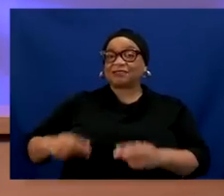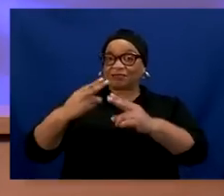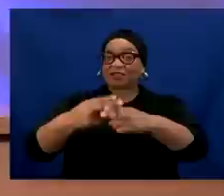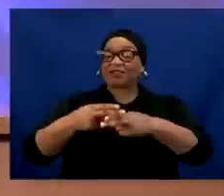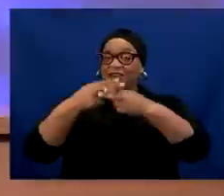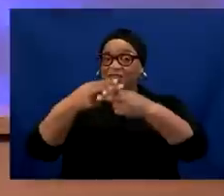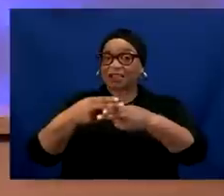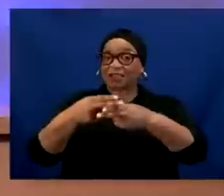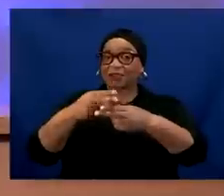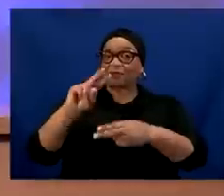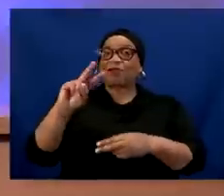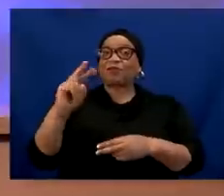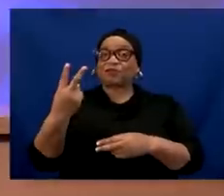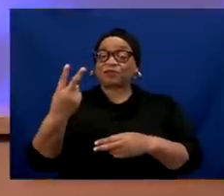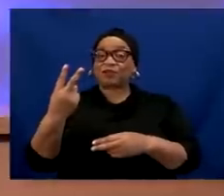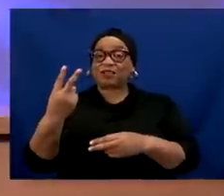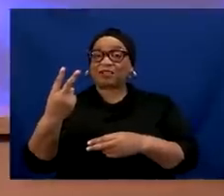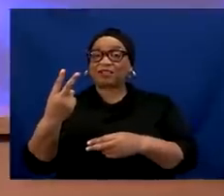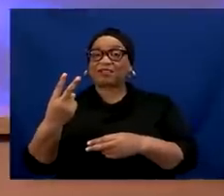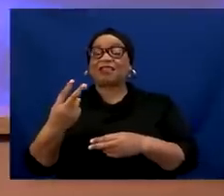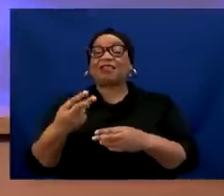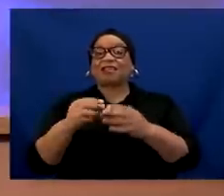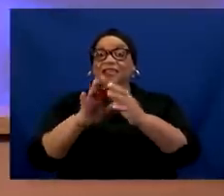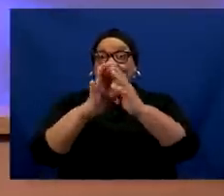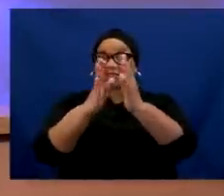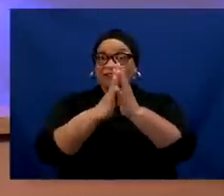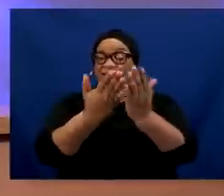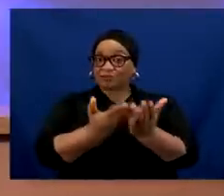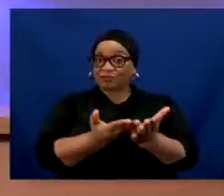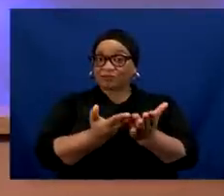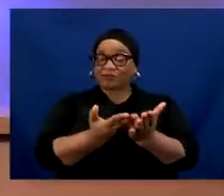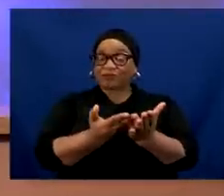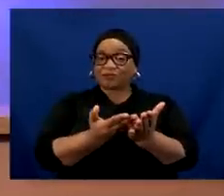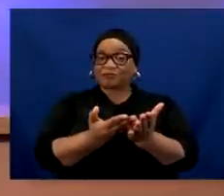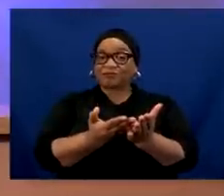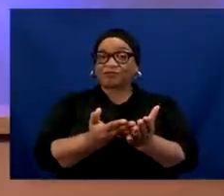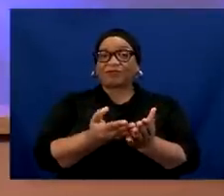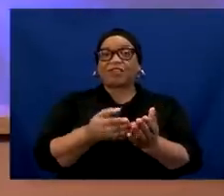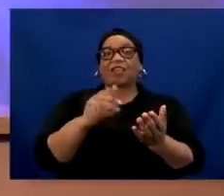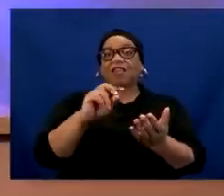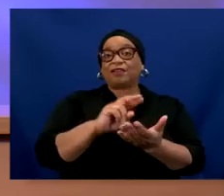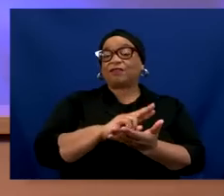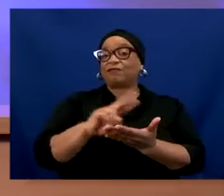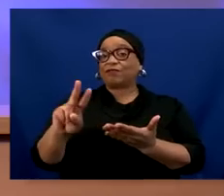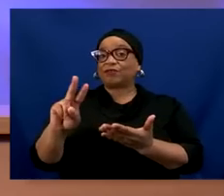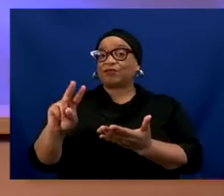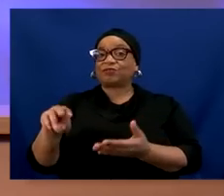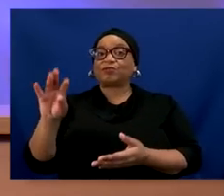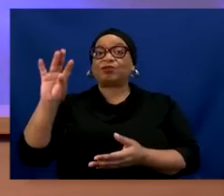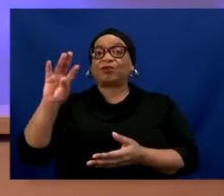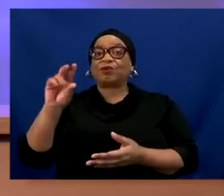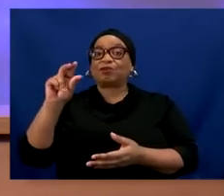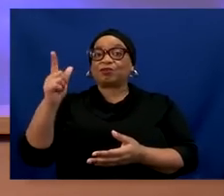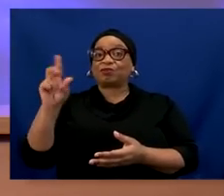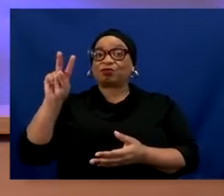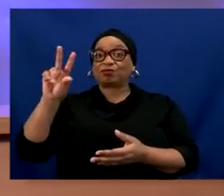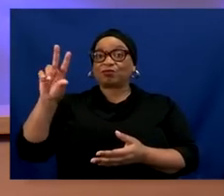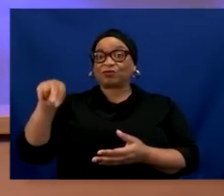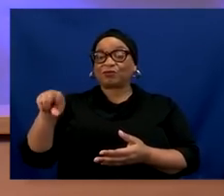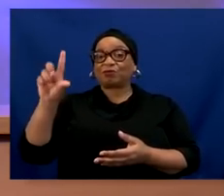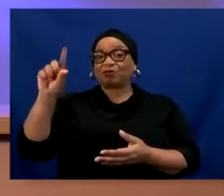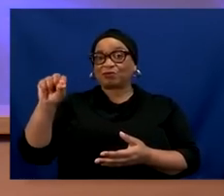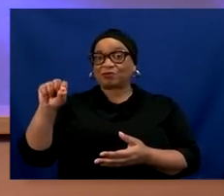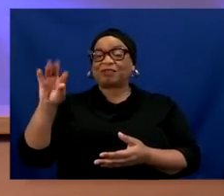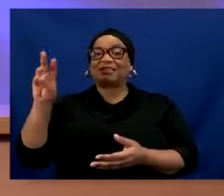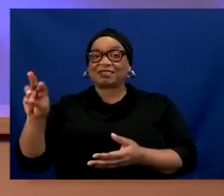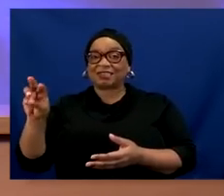David, twice in this pericope, in this passage of Scripture. You saw it in verse 26, and then you just saw it again in verse